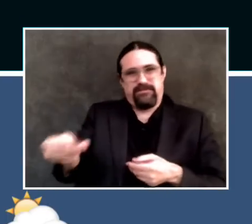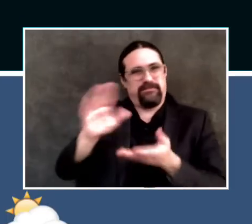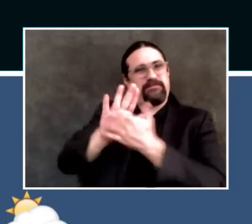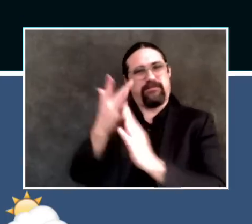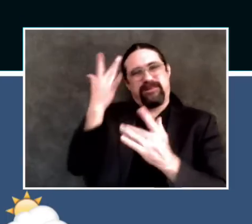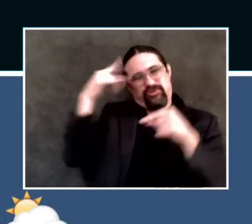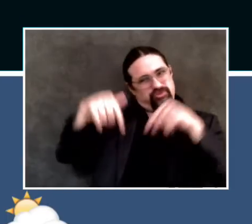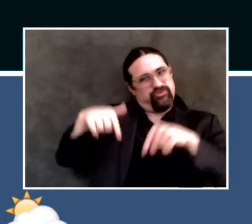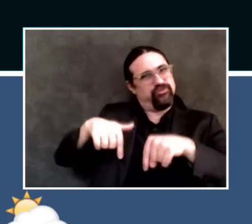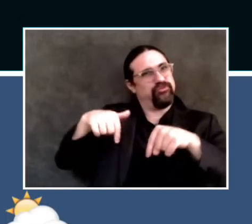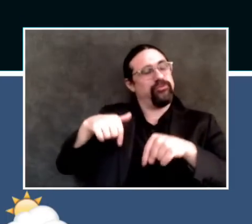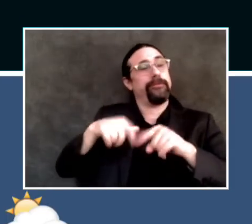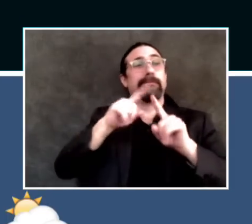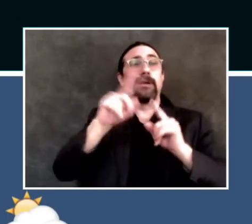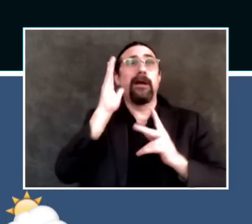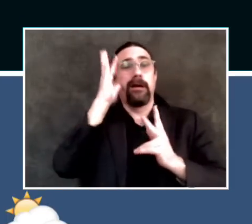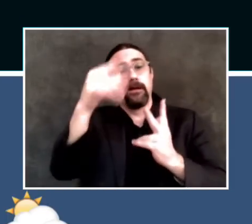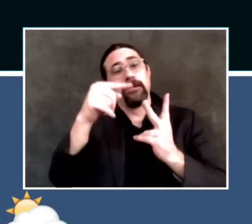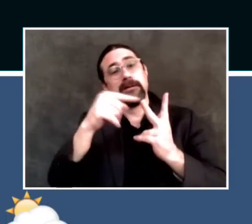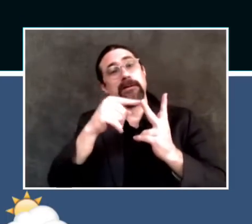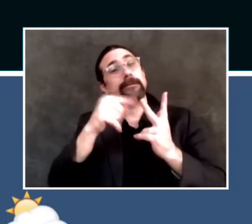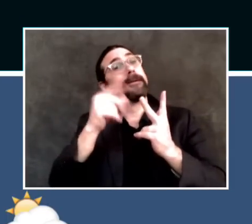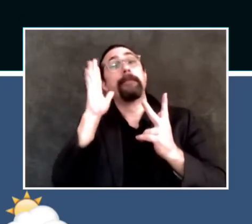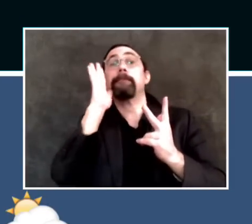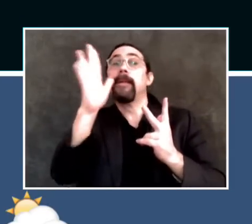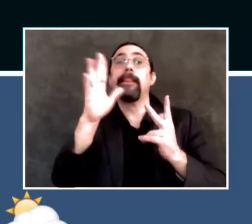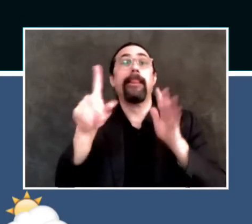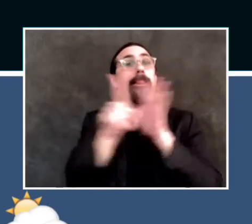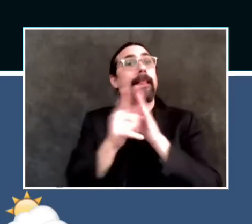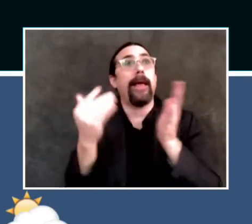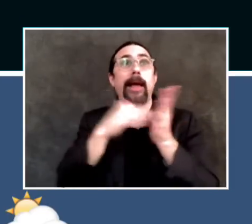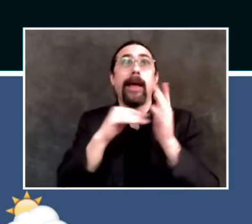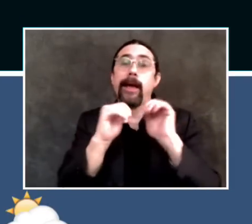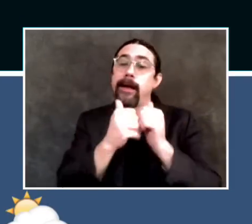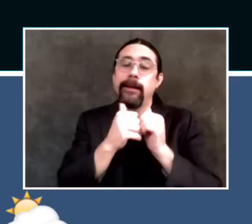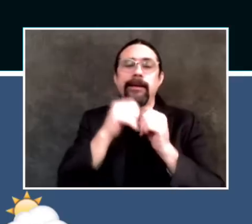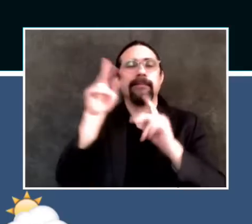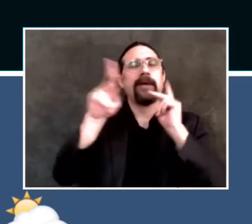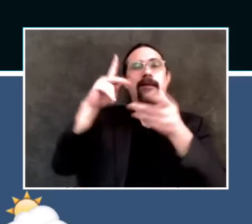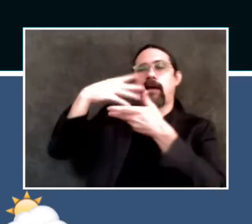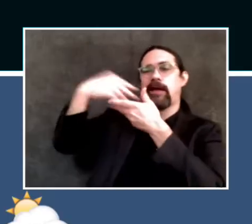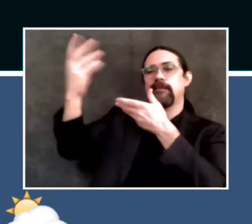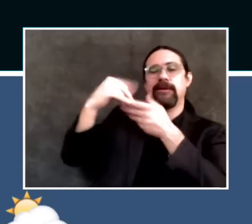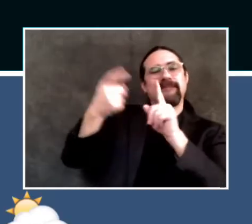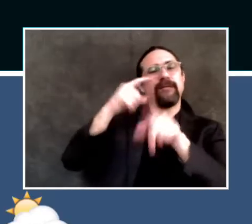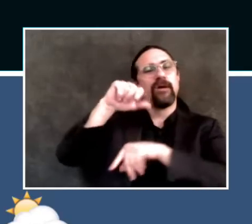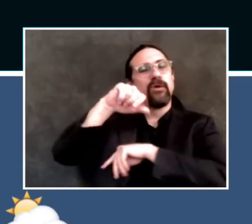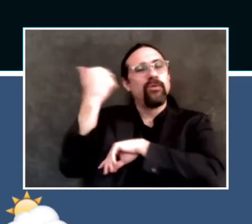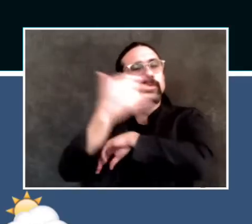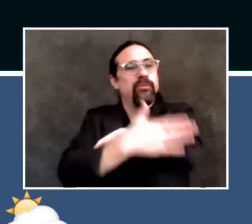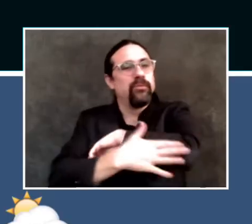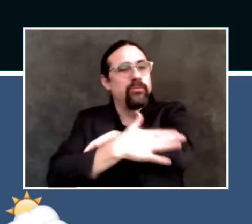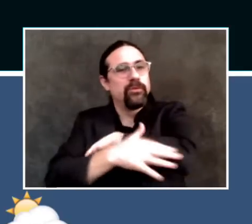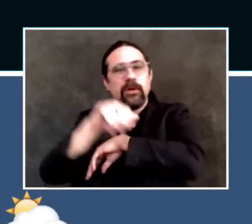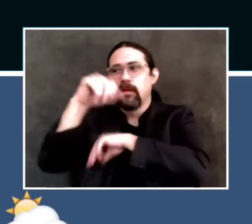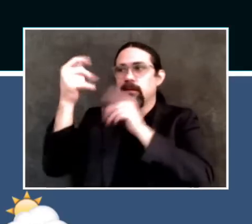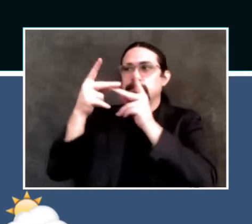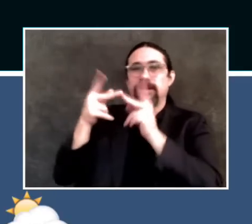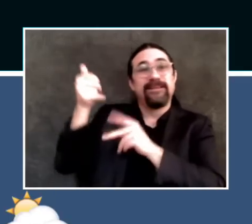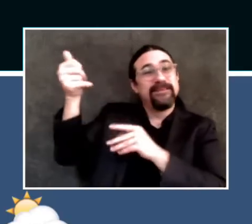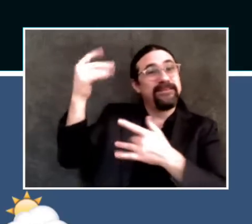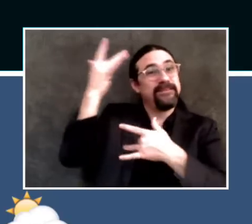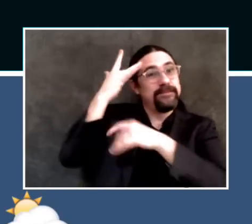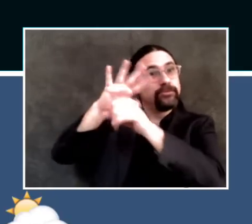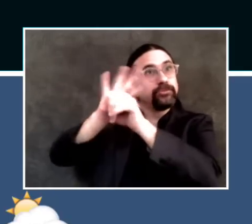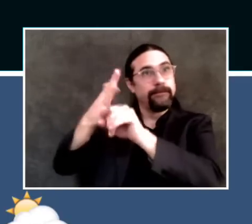point where we don't have to practice the same kind of restrictions. That, again, is months away, but it is something